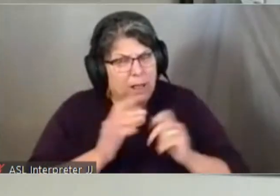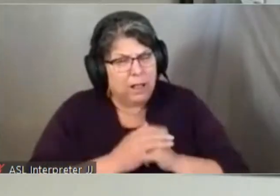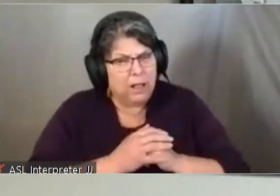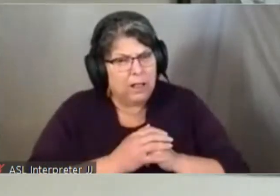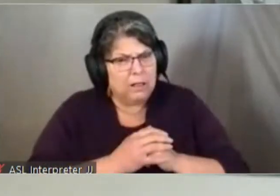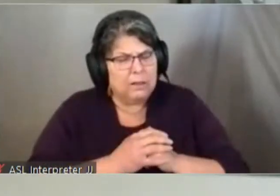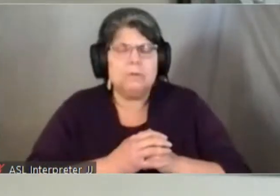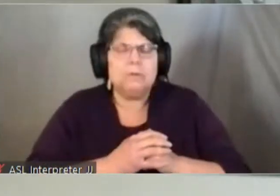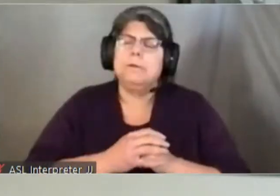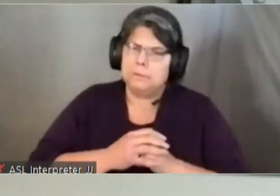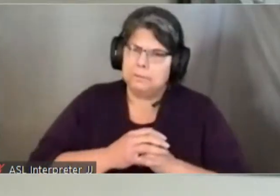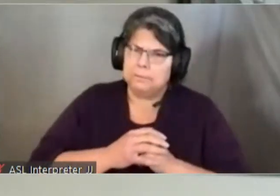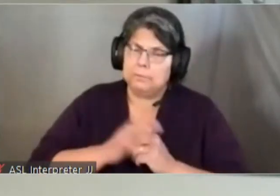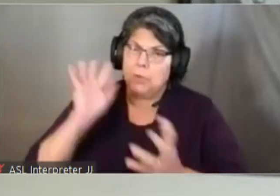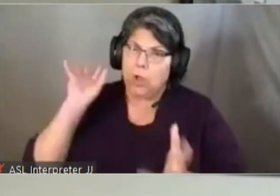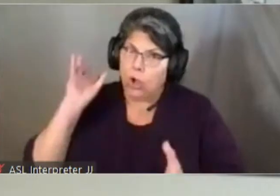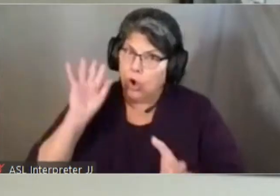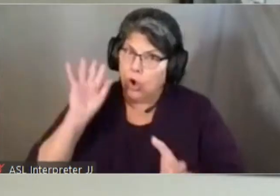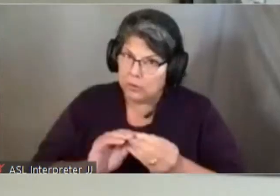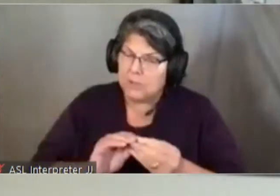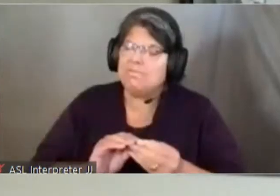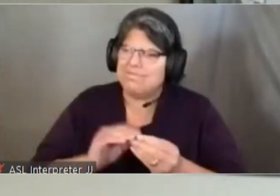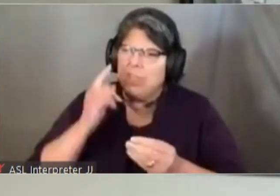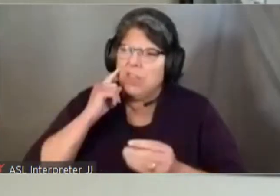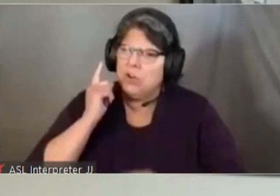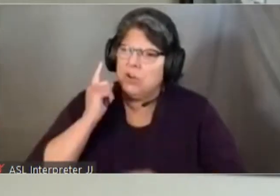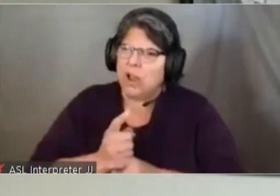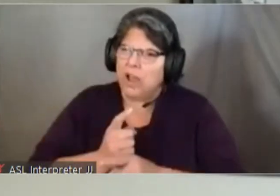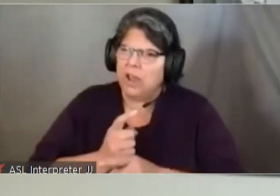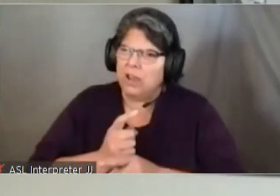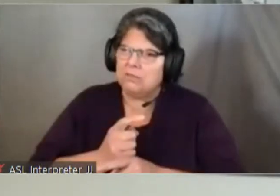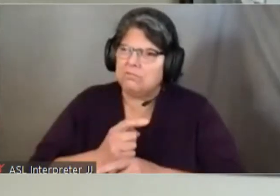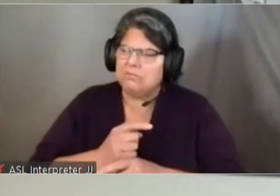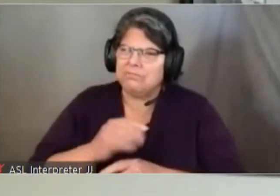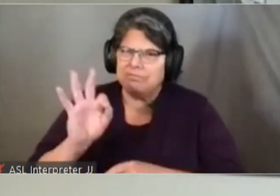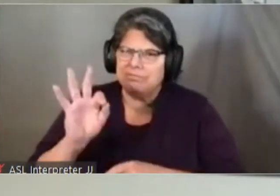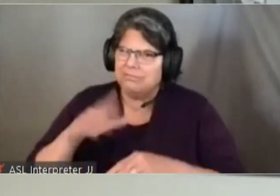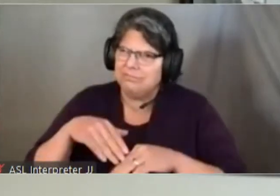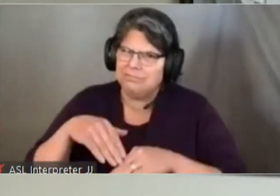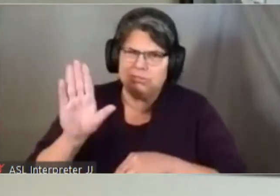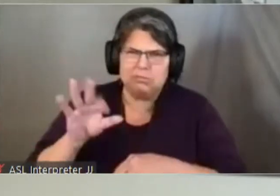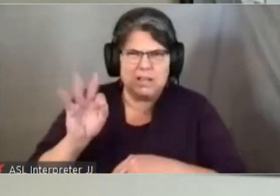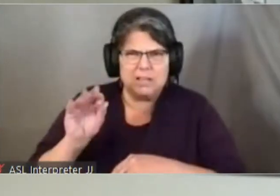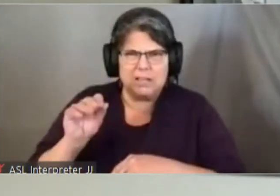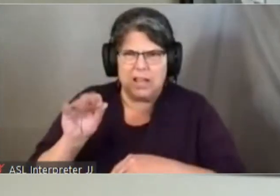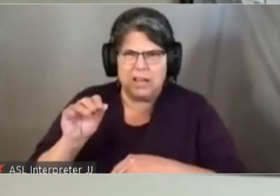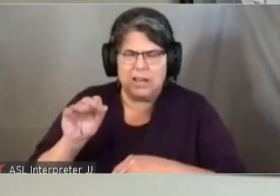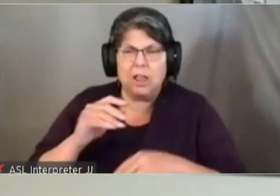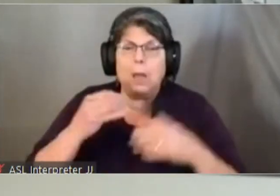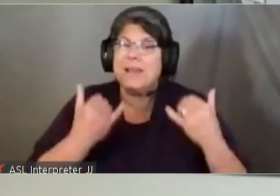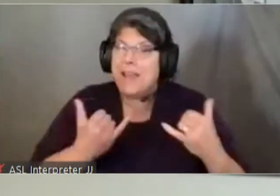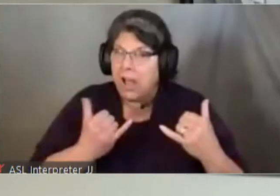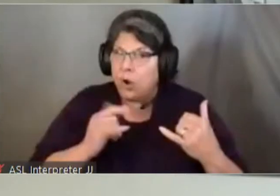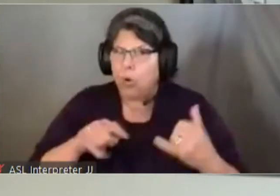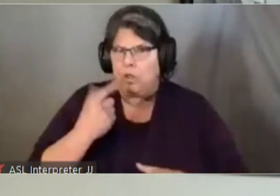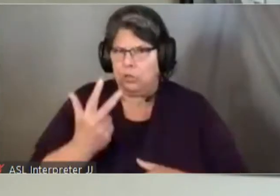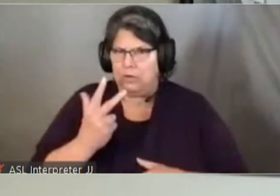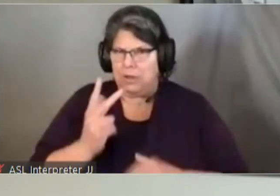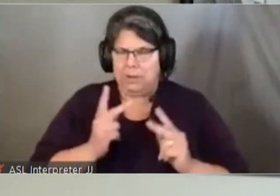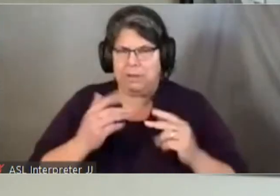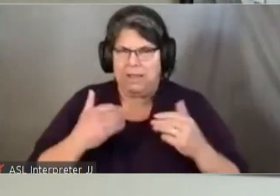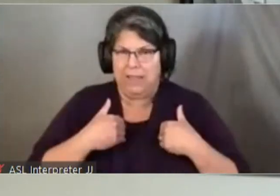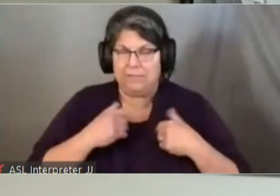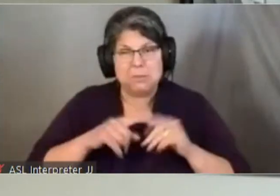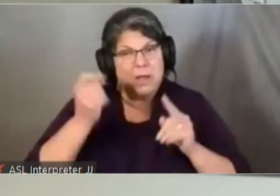The cumulative total, I believe, is over 90. At this point, there's only 3 that are testing positive. And remember, the jail is a very